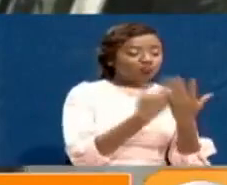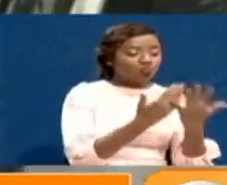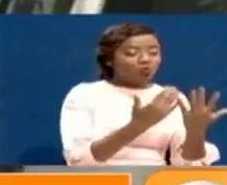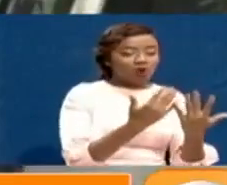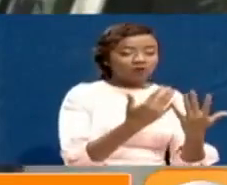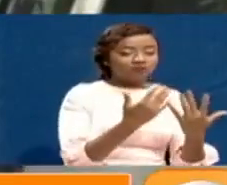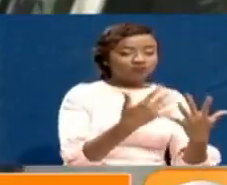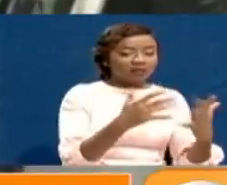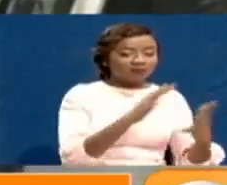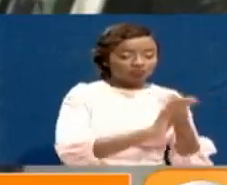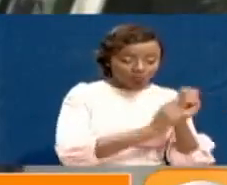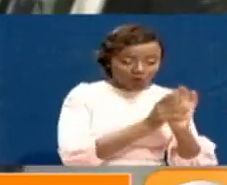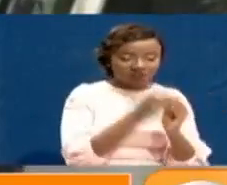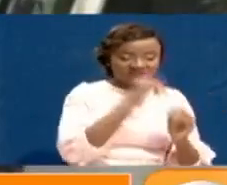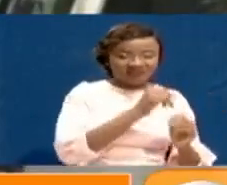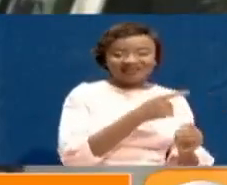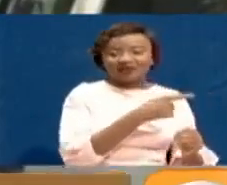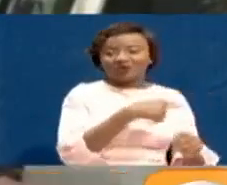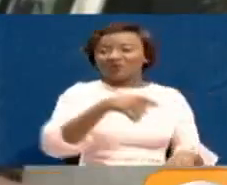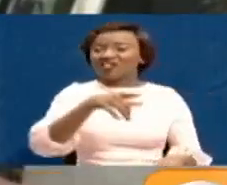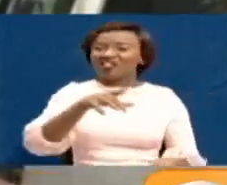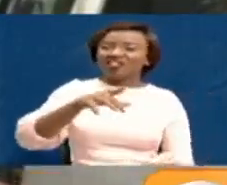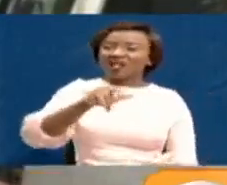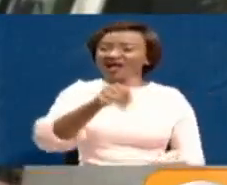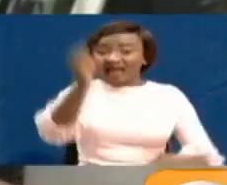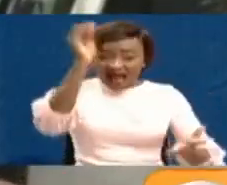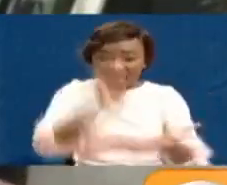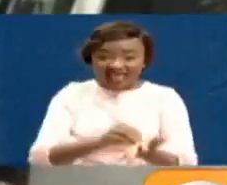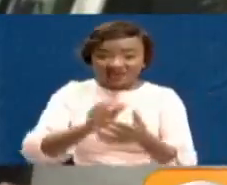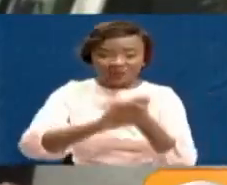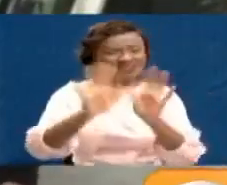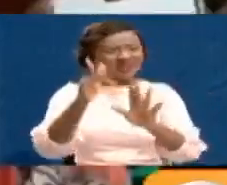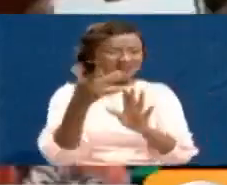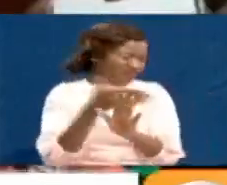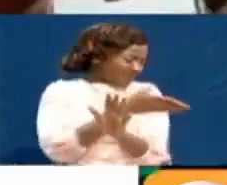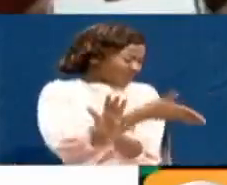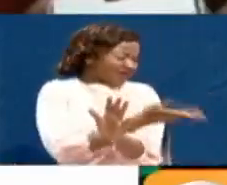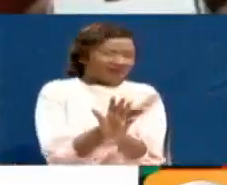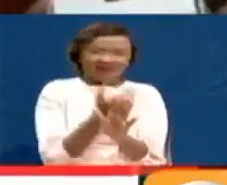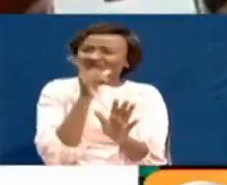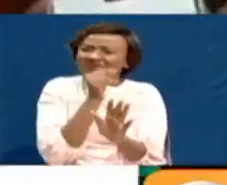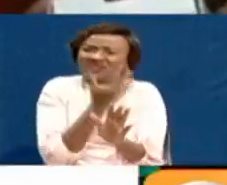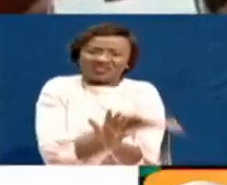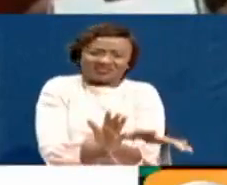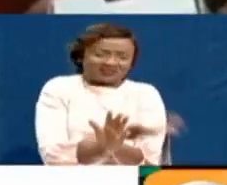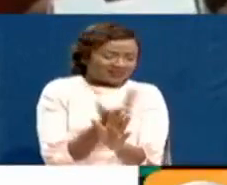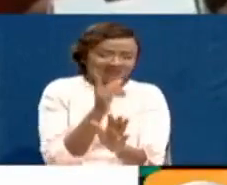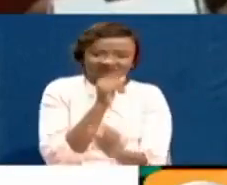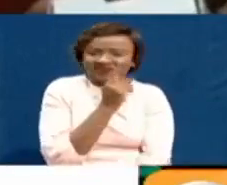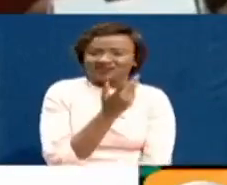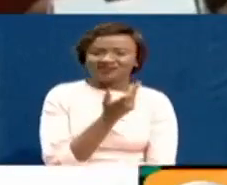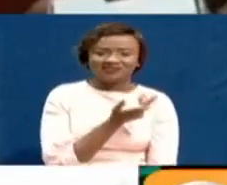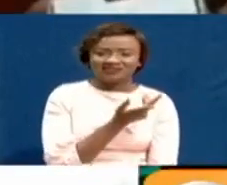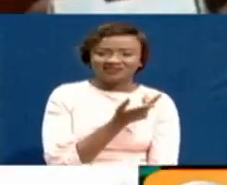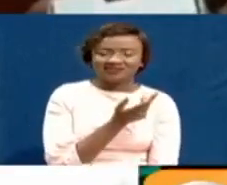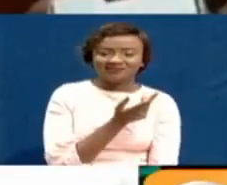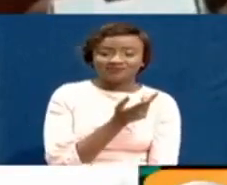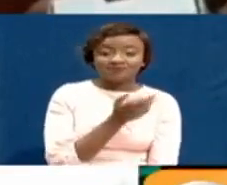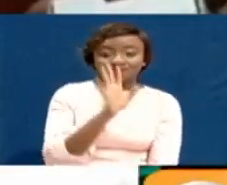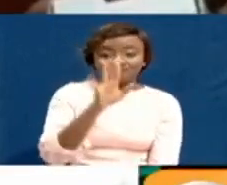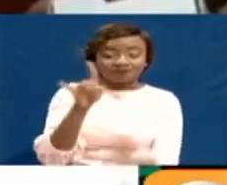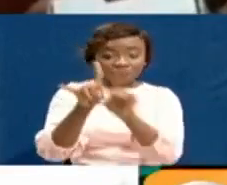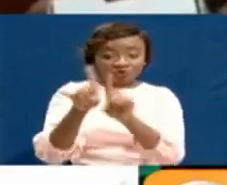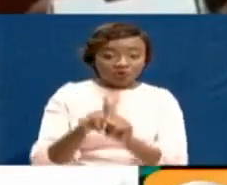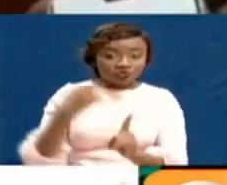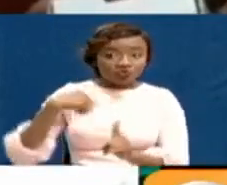ingine, tukiambiwa tuoshe mikono, tunaanza kusema ati nimetoka kuosha sahi. Smoke more, all right? We also